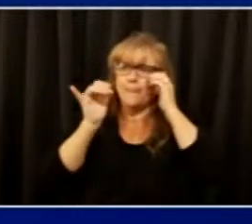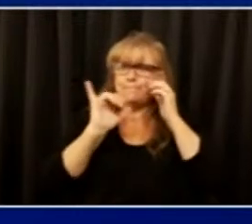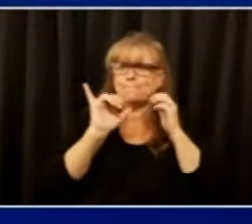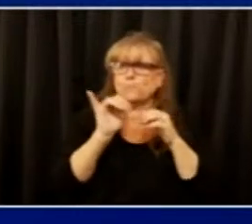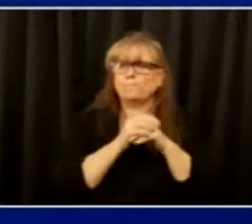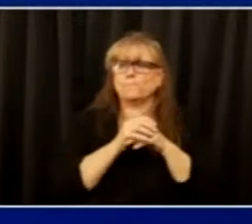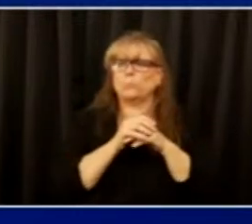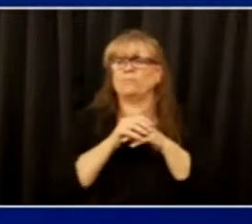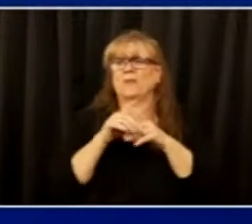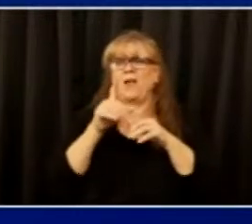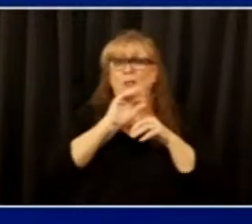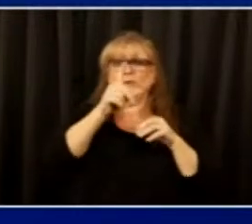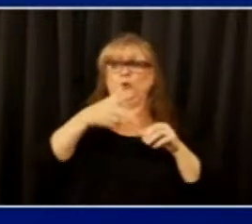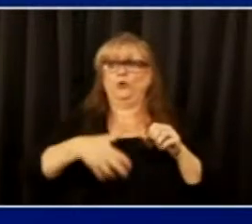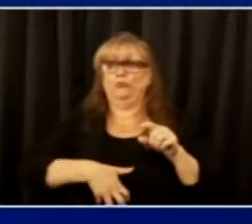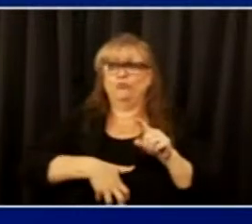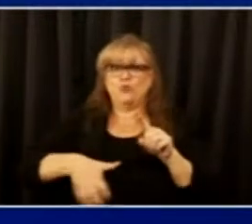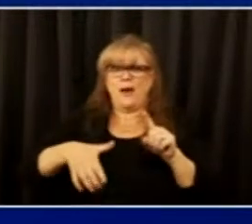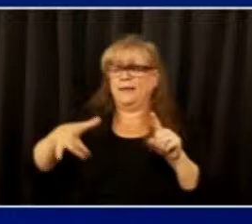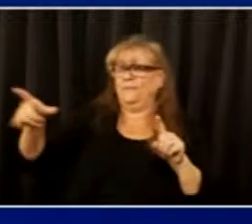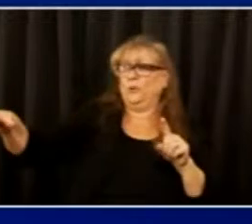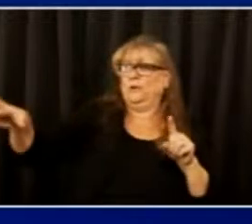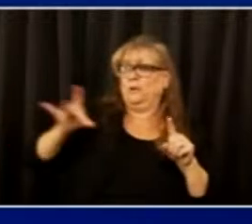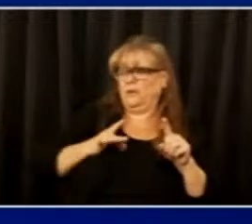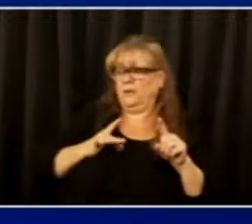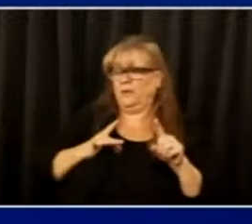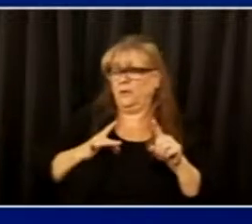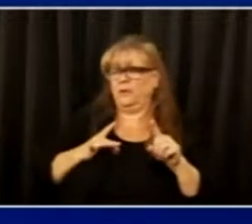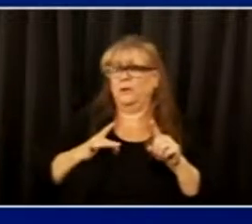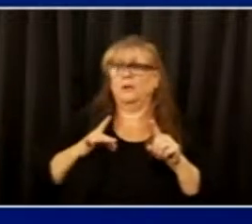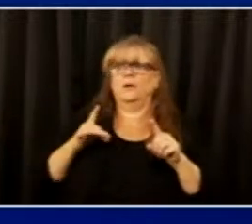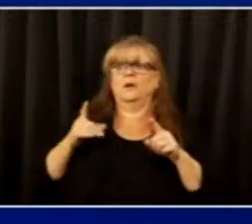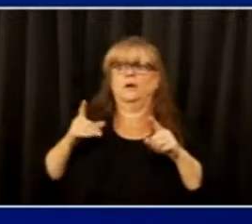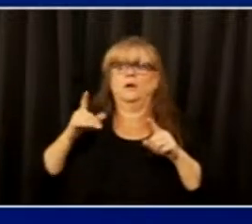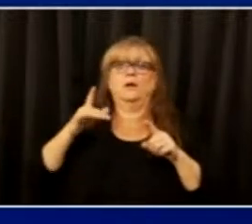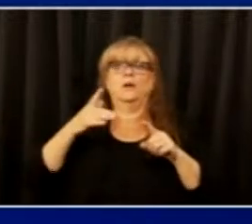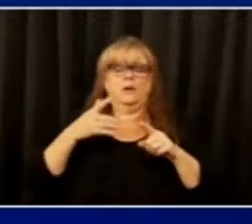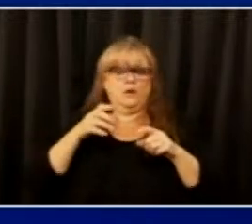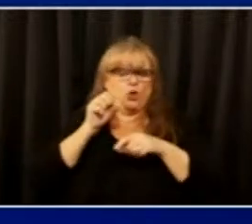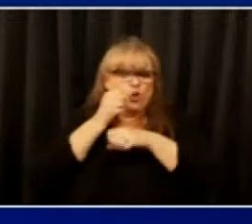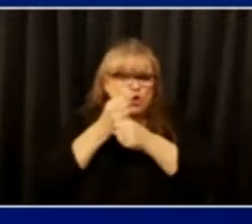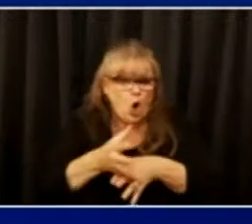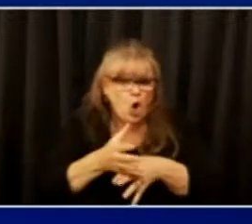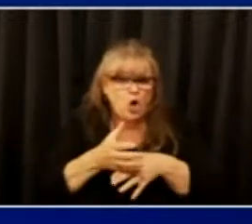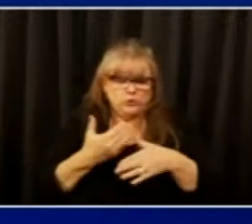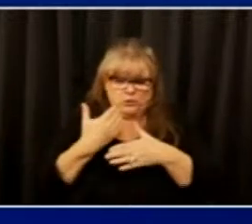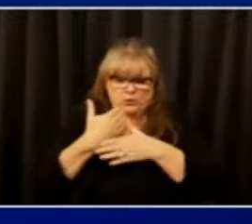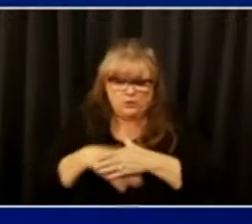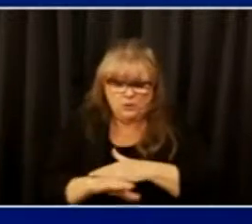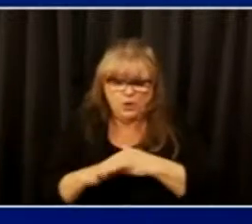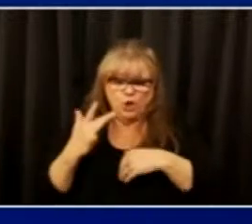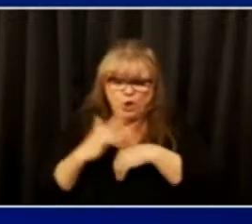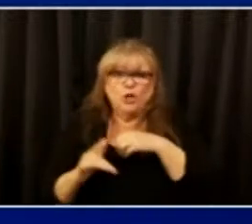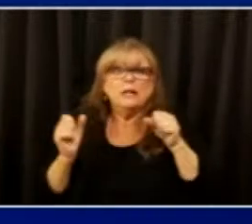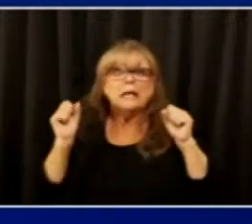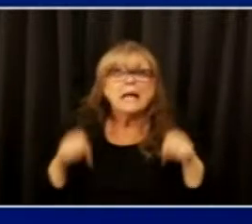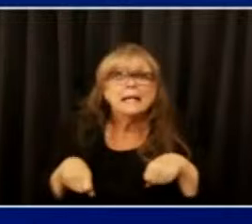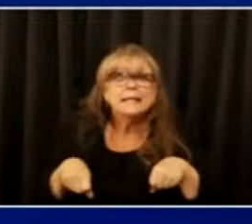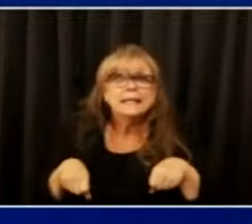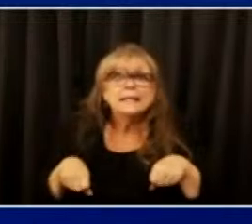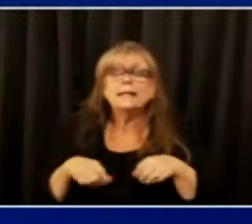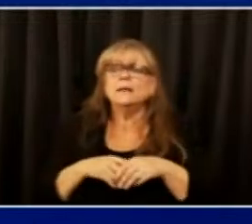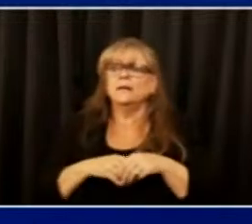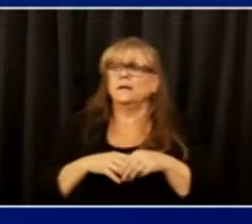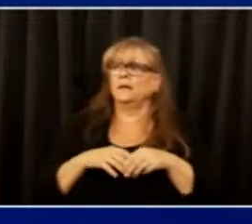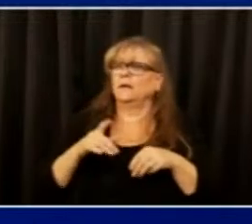eclampsia, as well as preterm birth. And so what we know is that protection of pregnant women is not just going to help